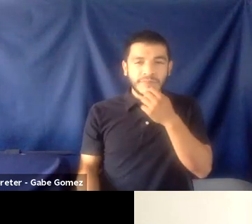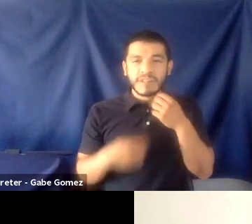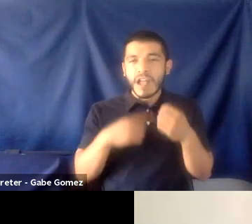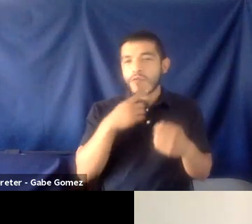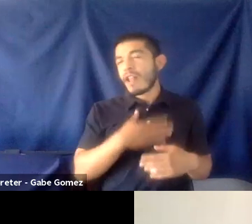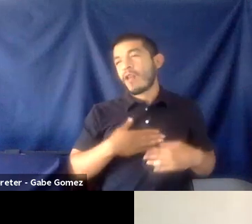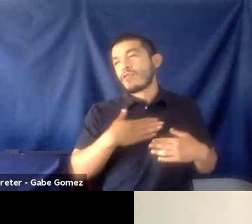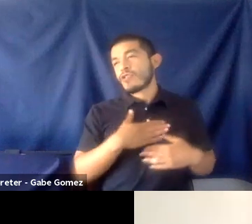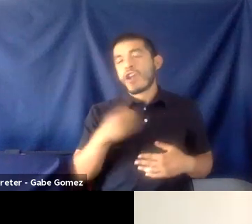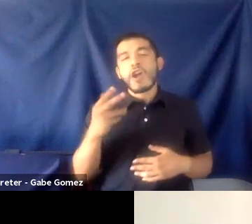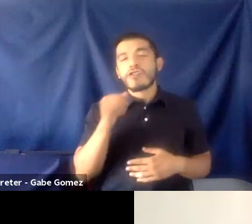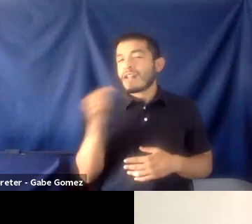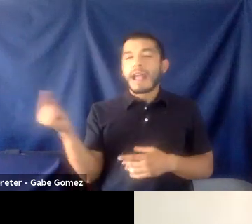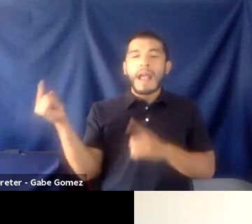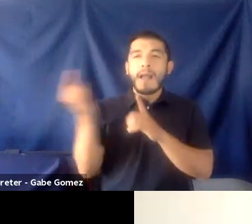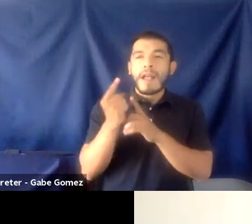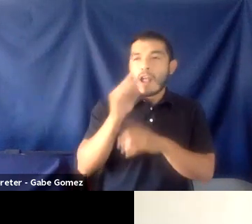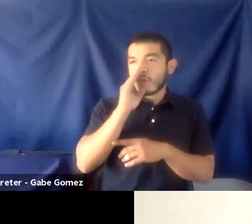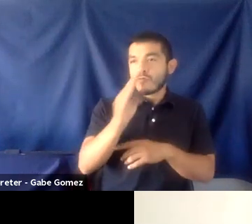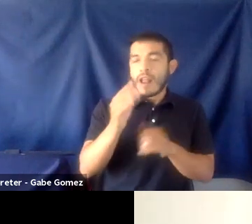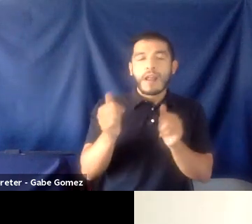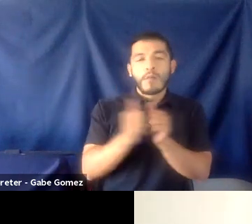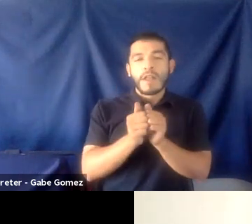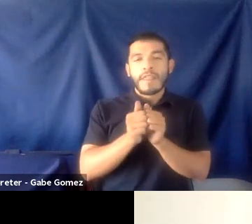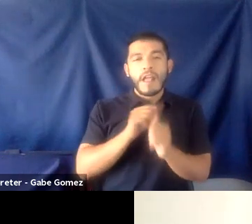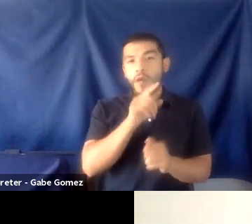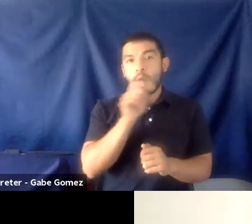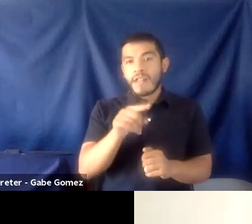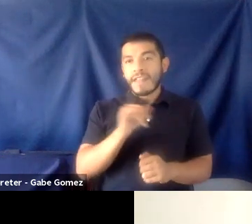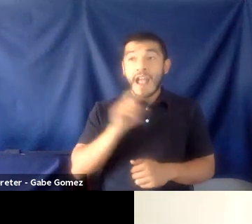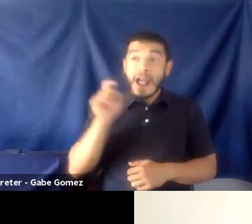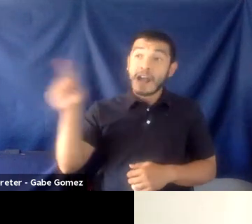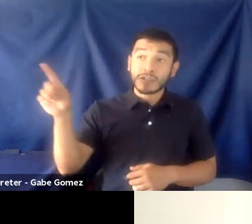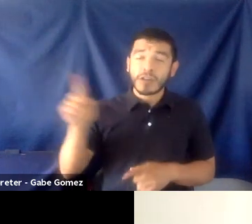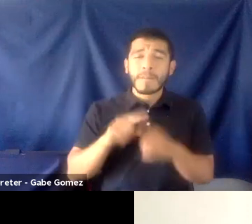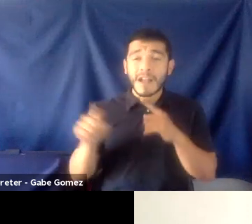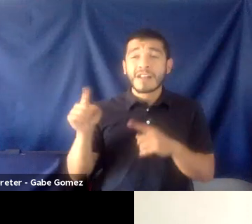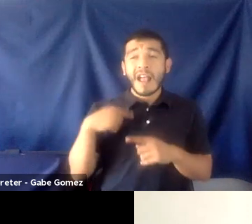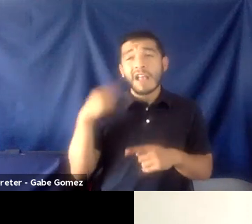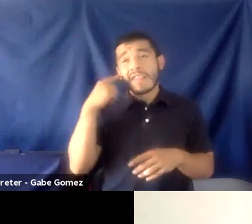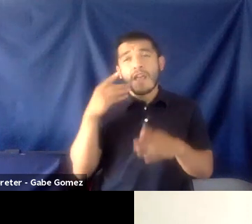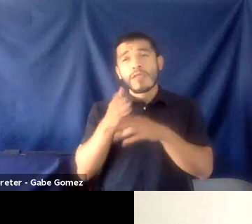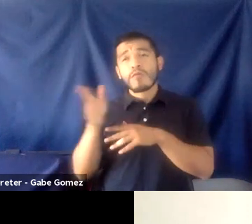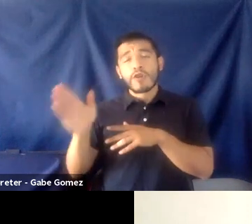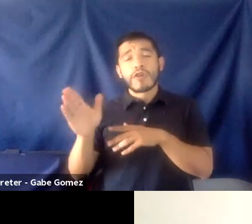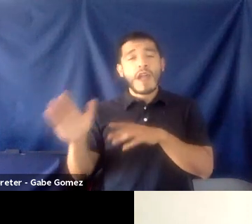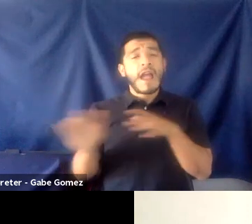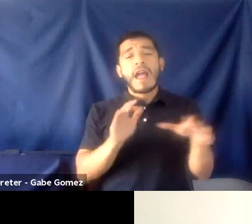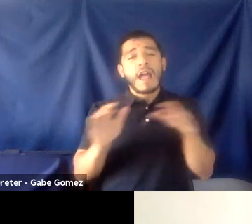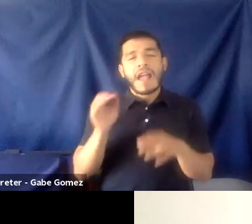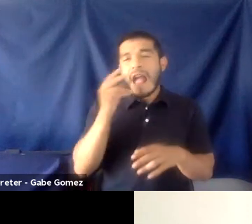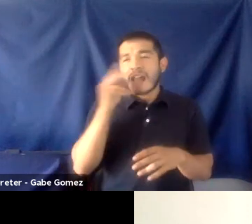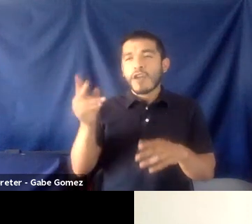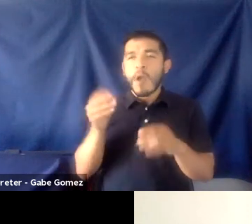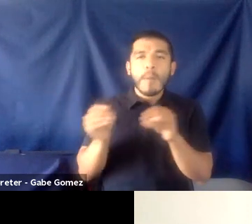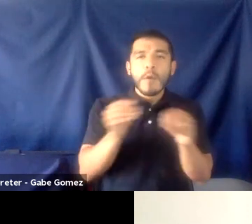she didn't come back directly with, the question that I asked her, but I think that just through her actions and seeing her move through the